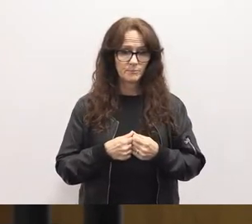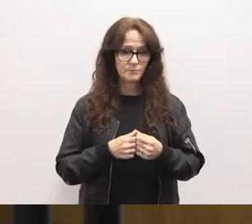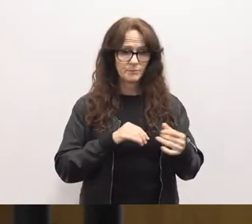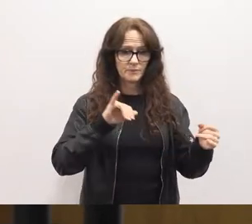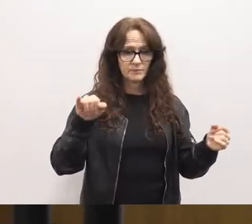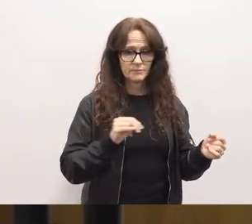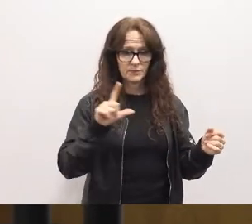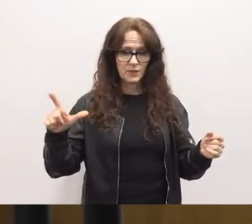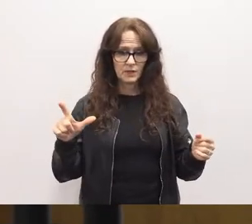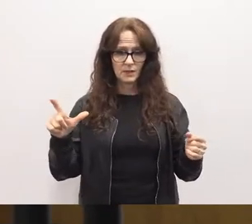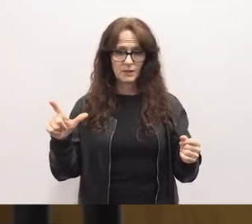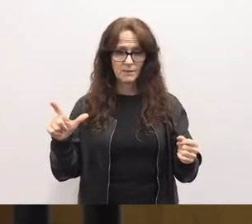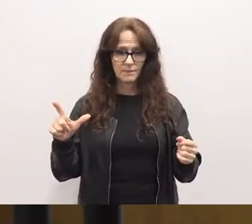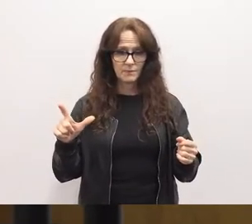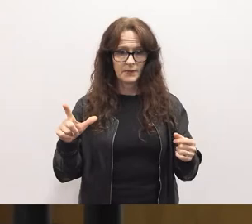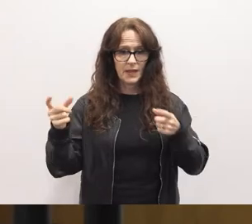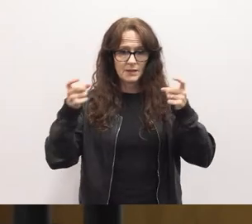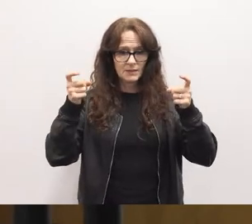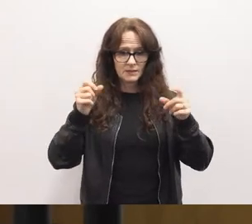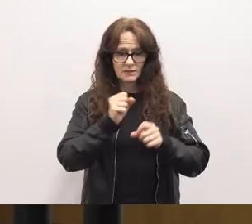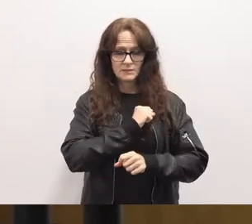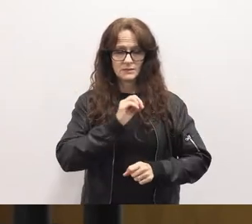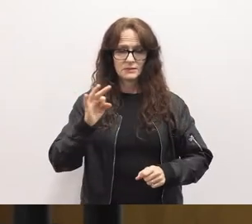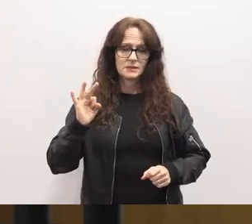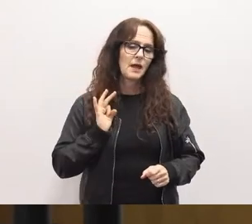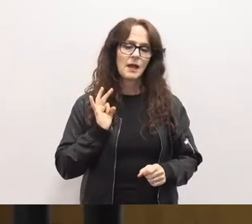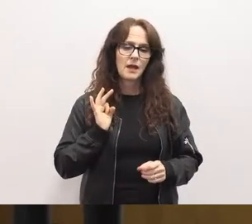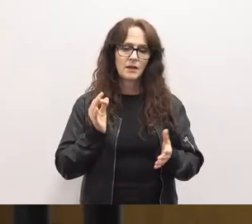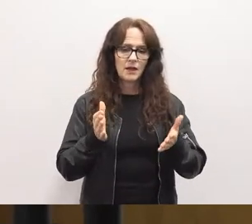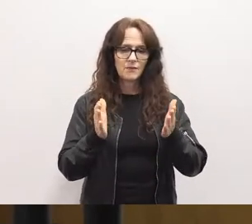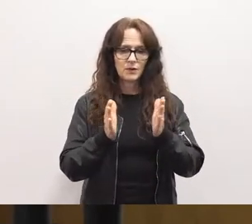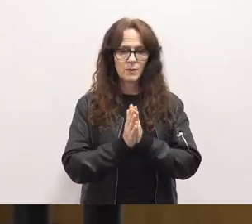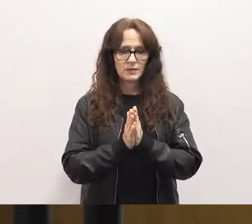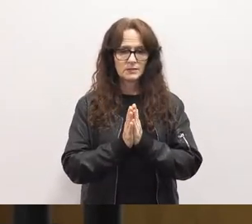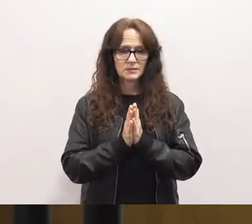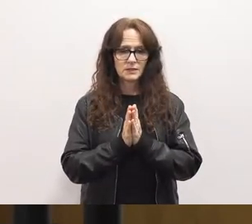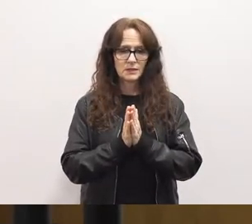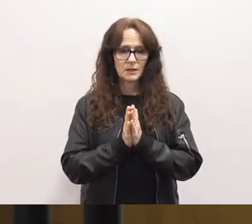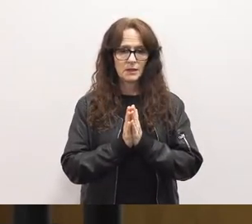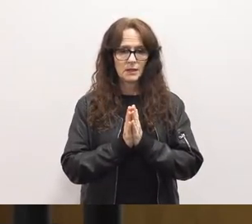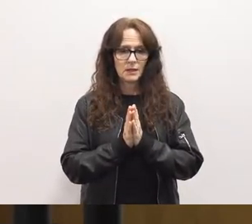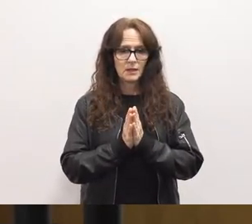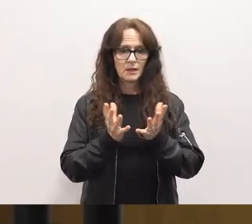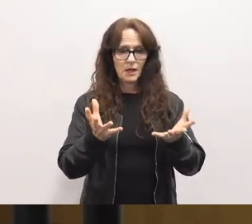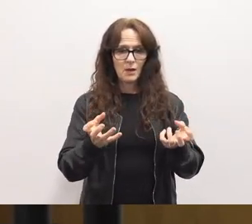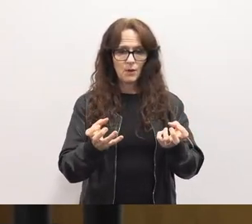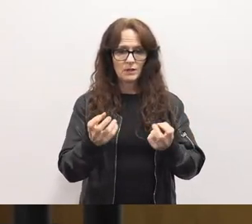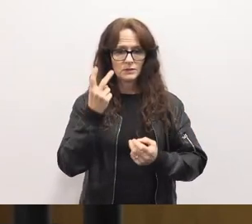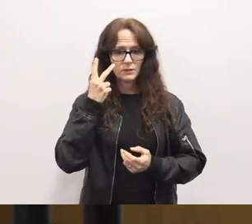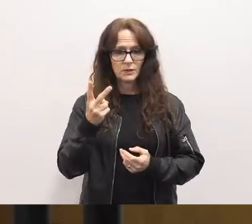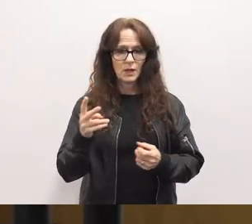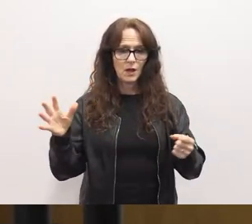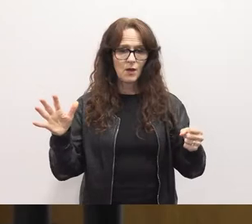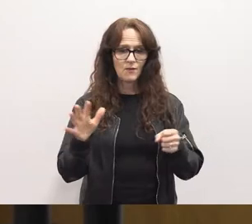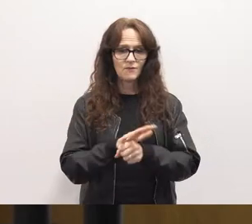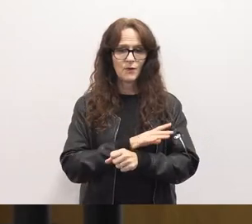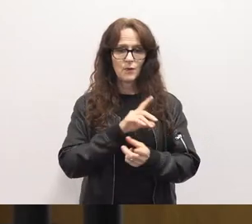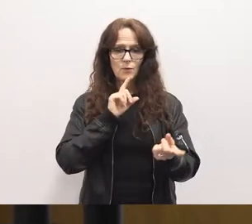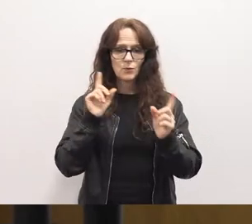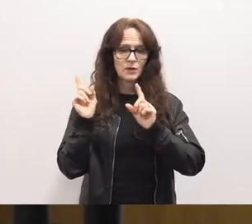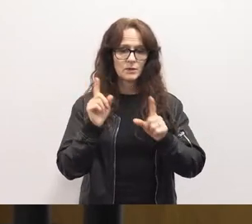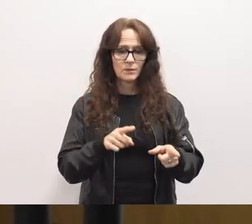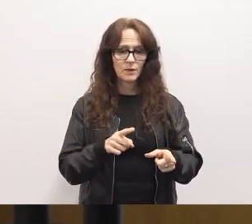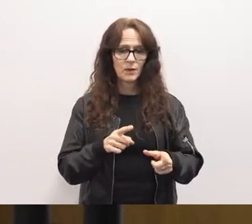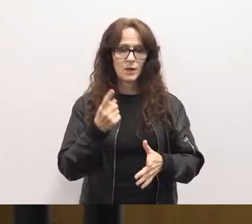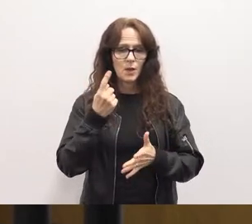Jill and the admin staff, I have a request. I would like to see a full response on